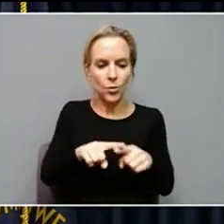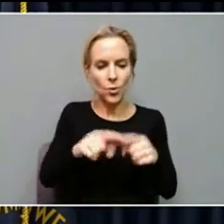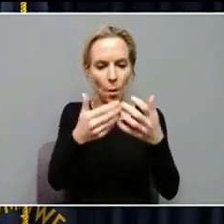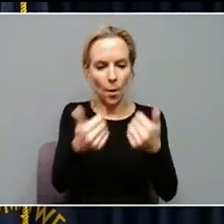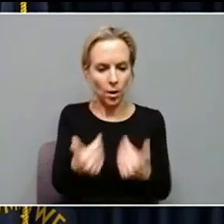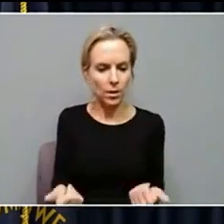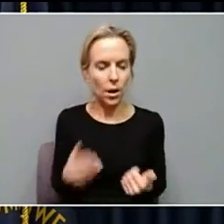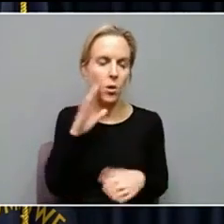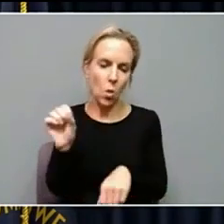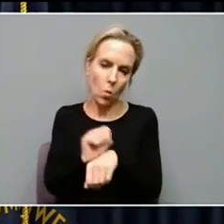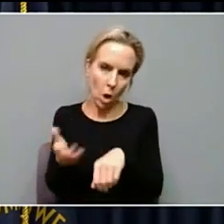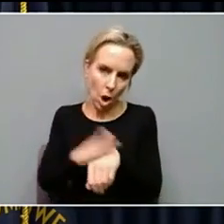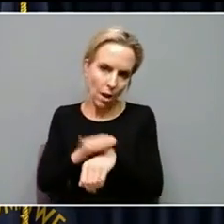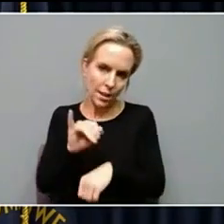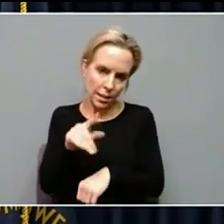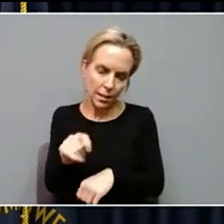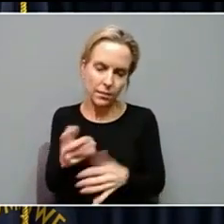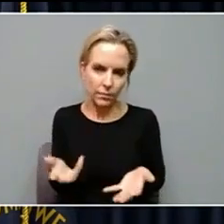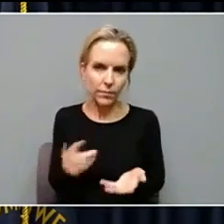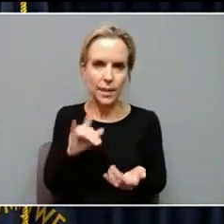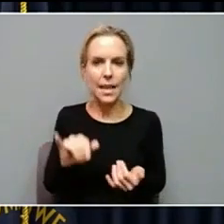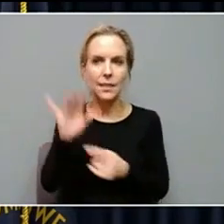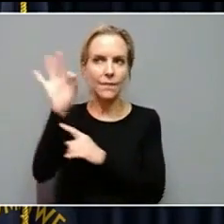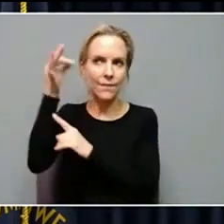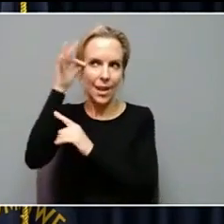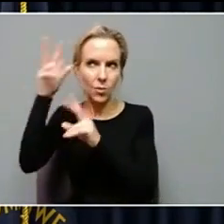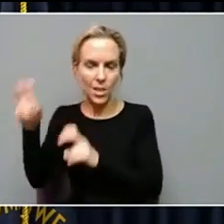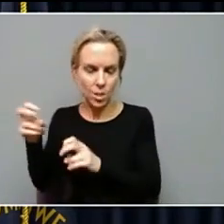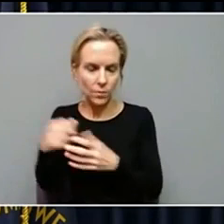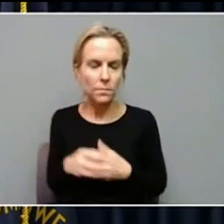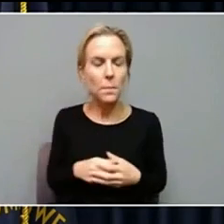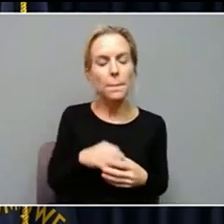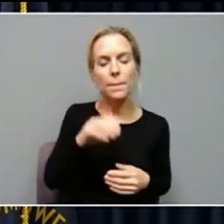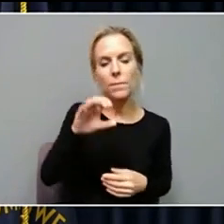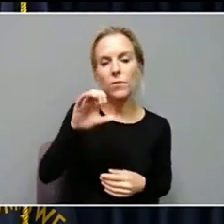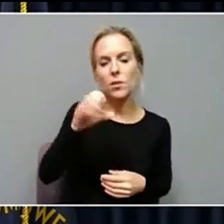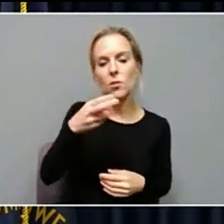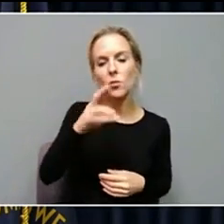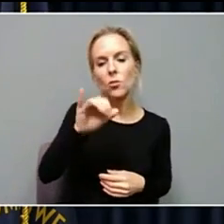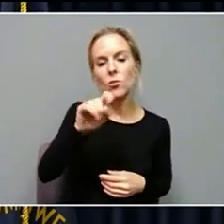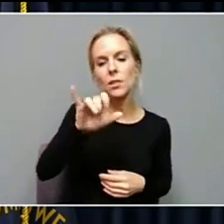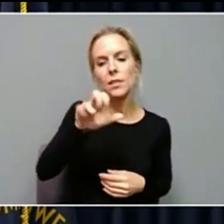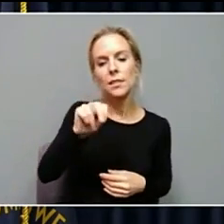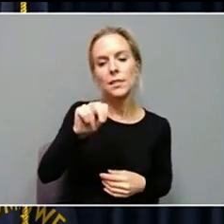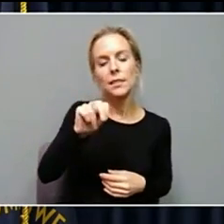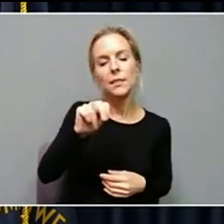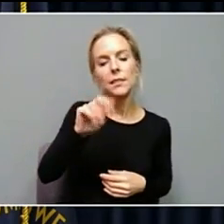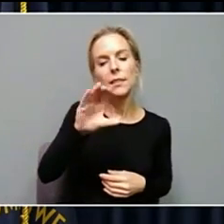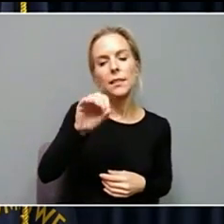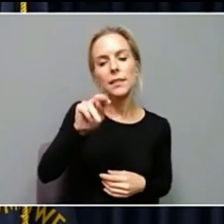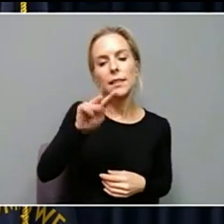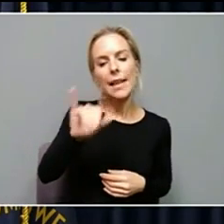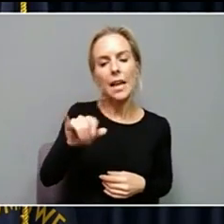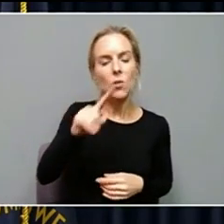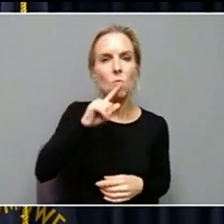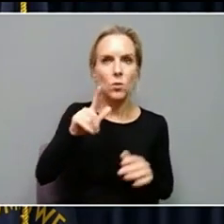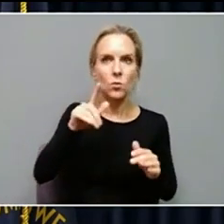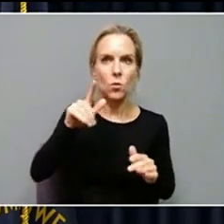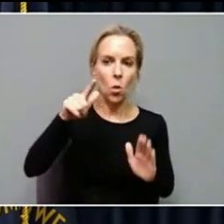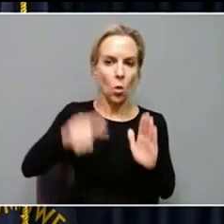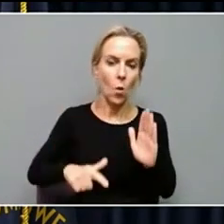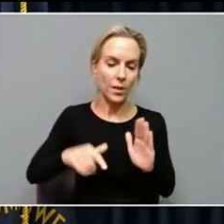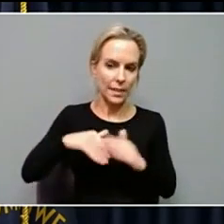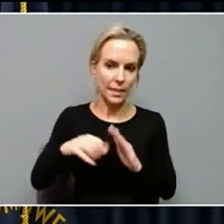on it. That's a federal issue. Christian County, which is one of the lowest in the state,